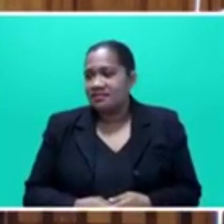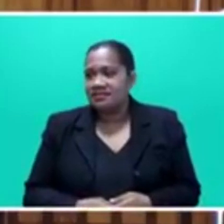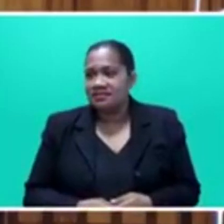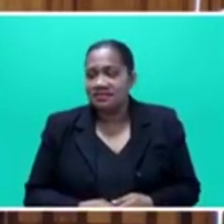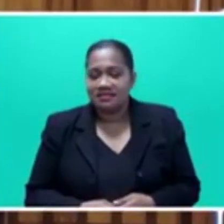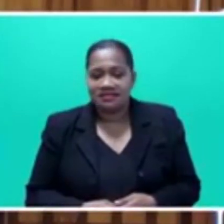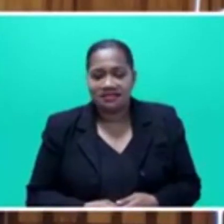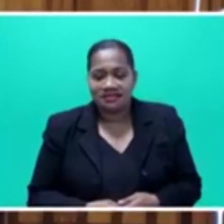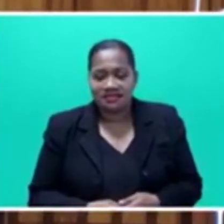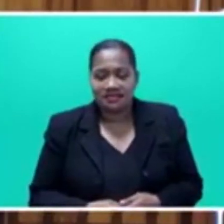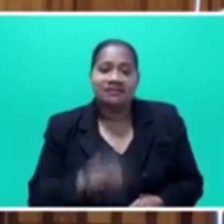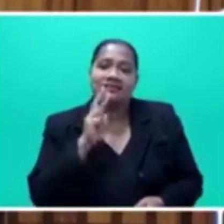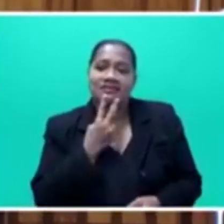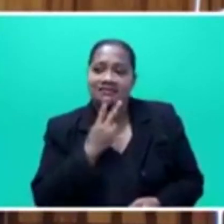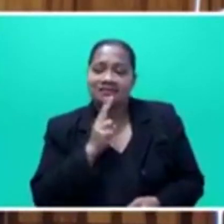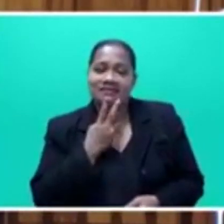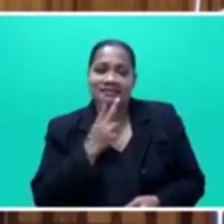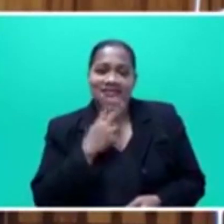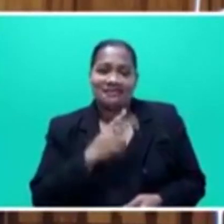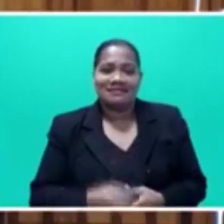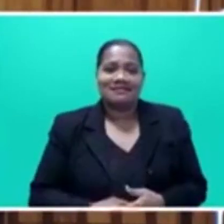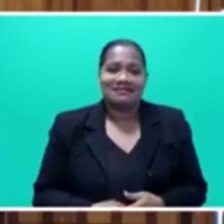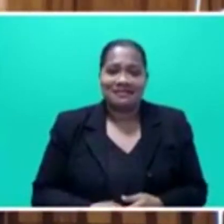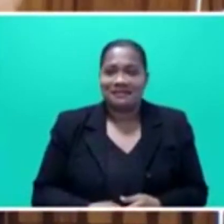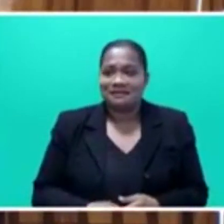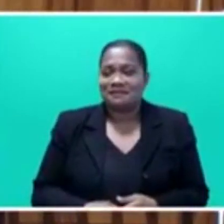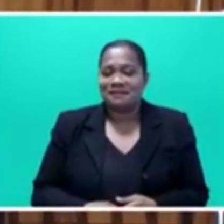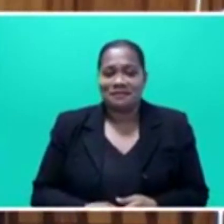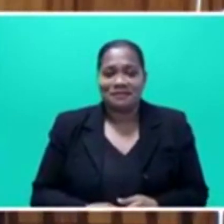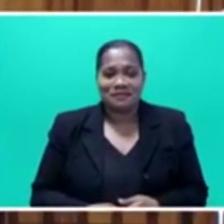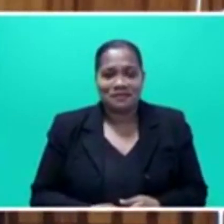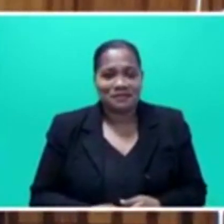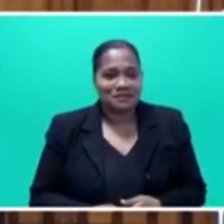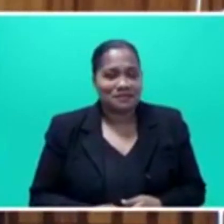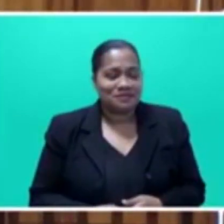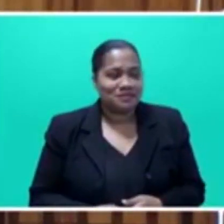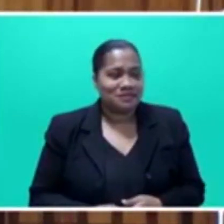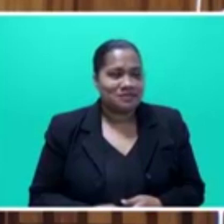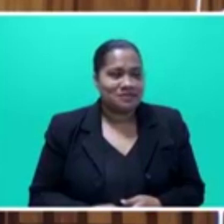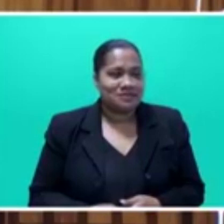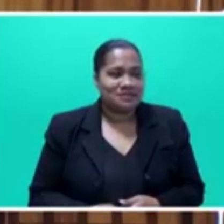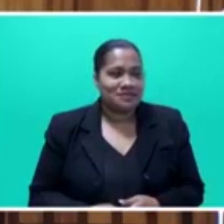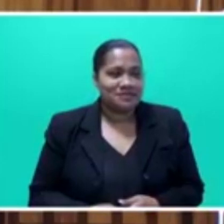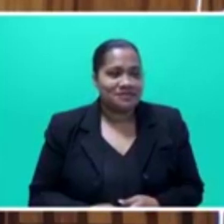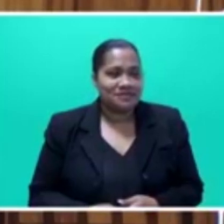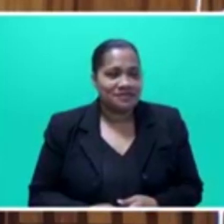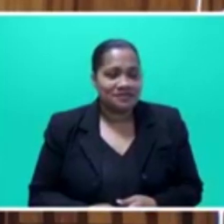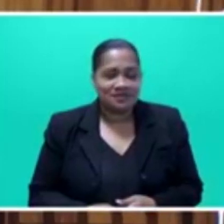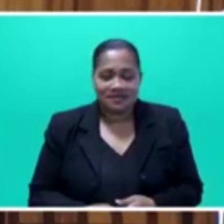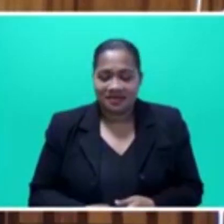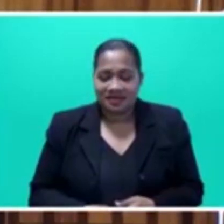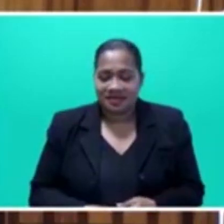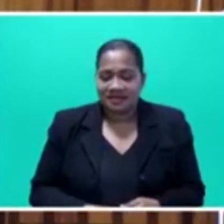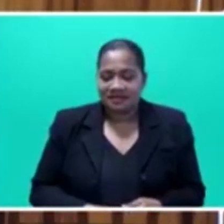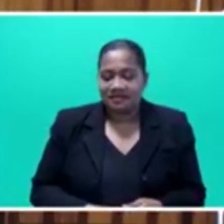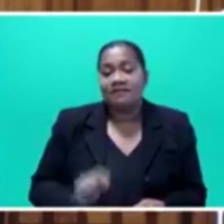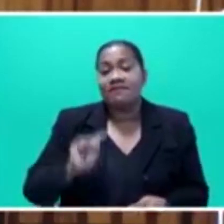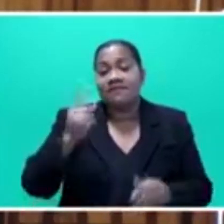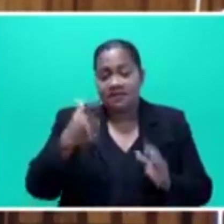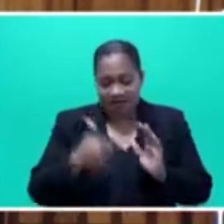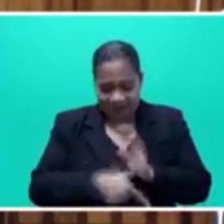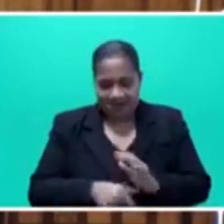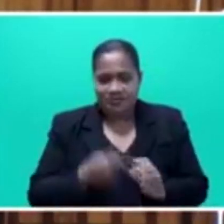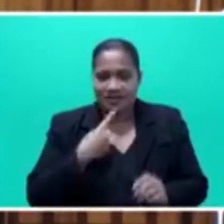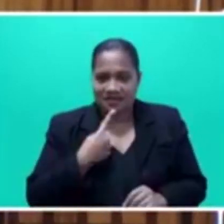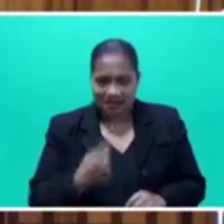point is, Mr. Speaker, sir, like I said, this is the first time I'm going to say this and only time, but the